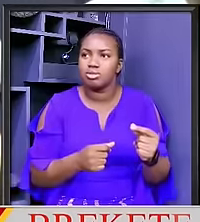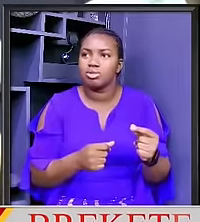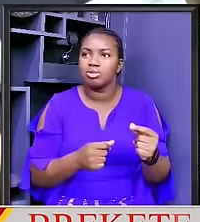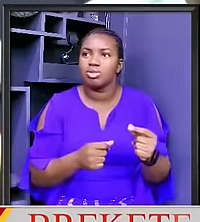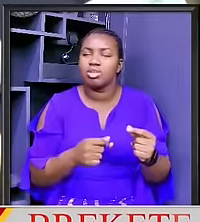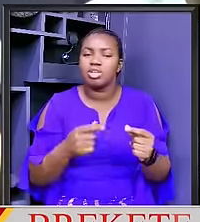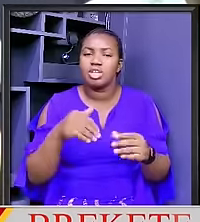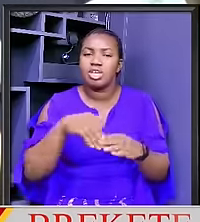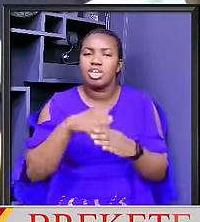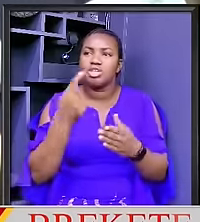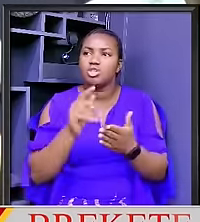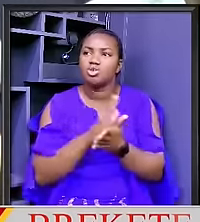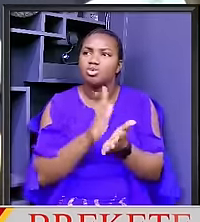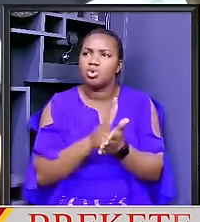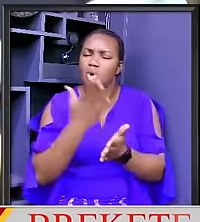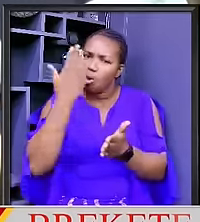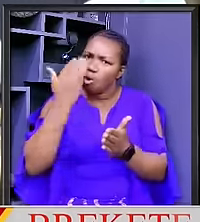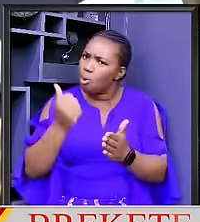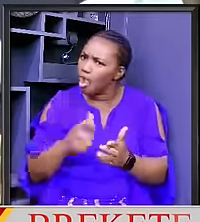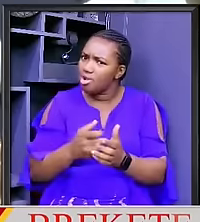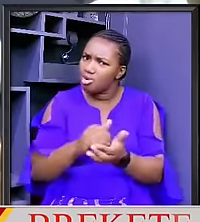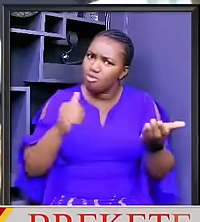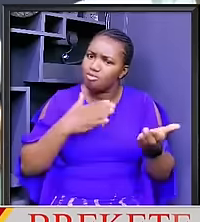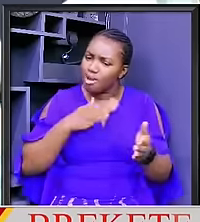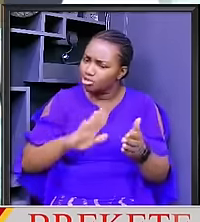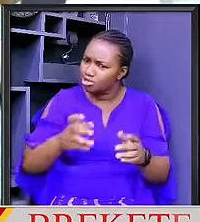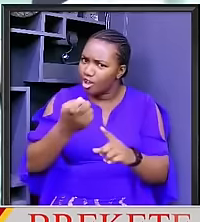the principal. They ask her why you drive my children for school.